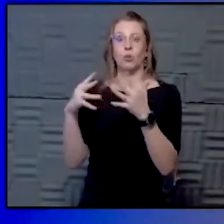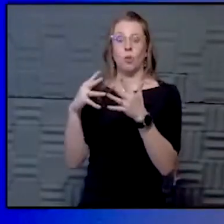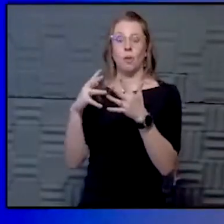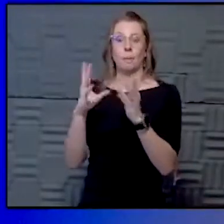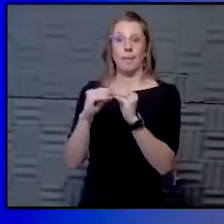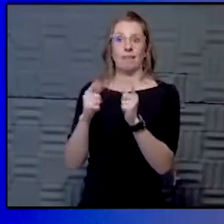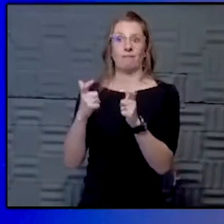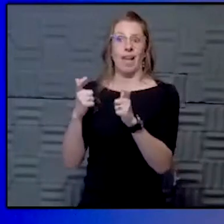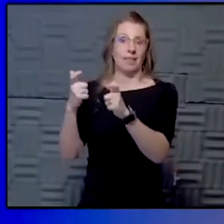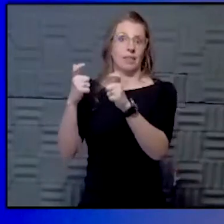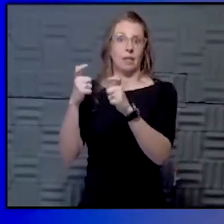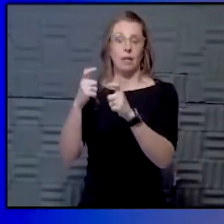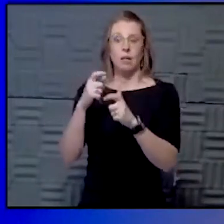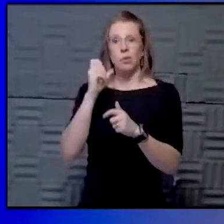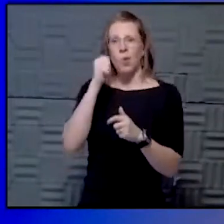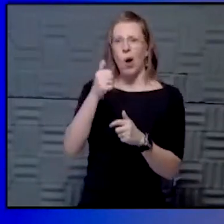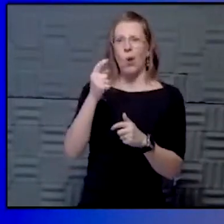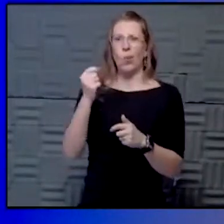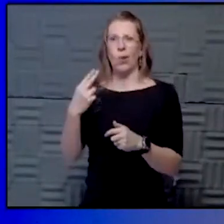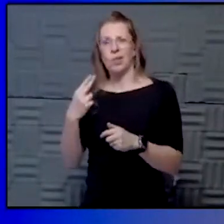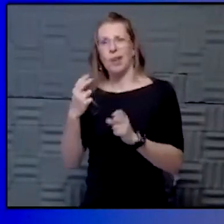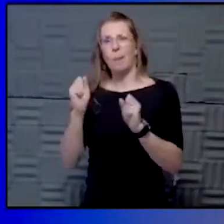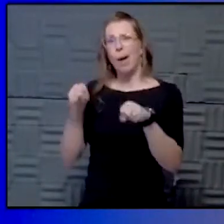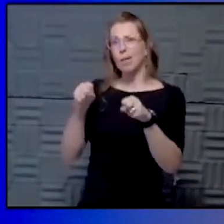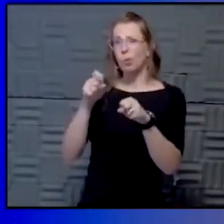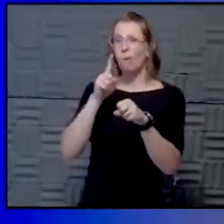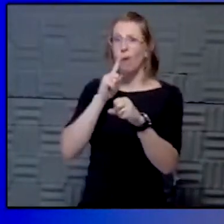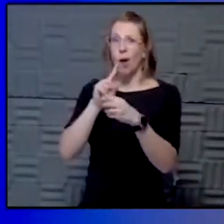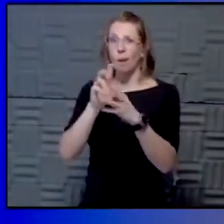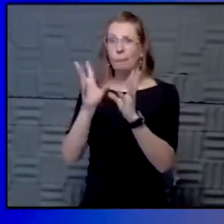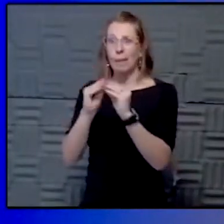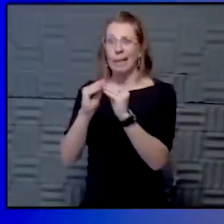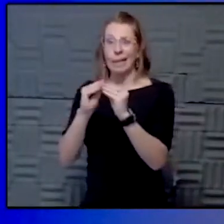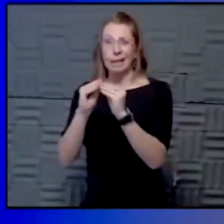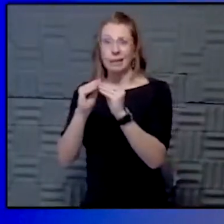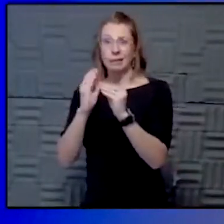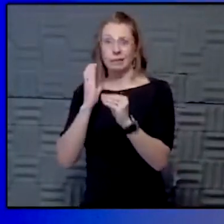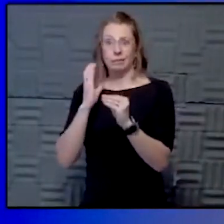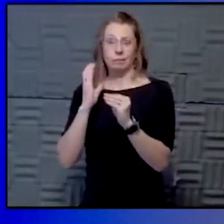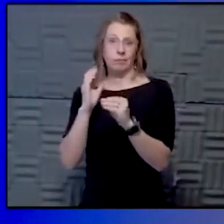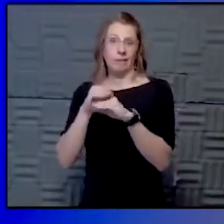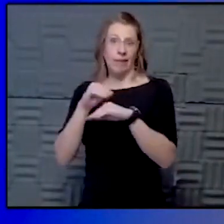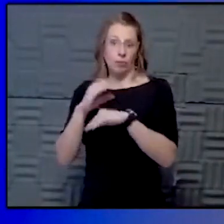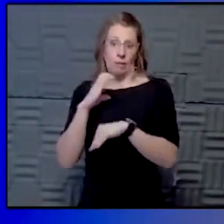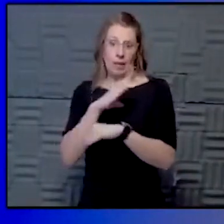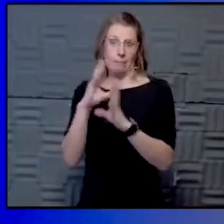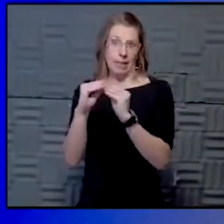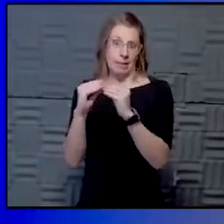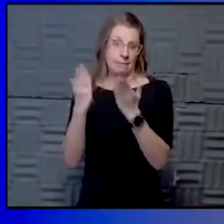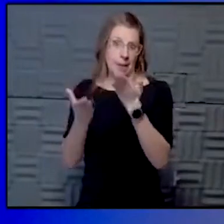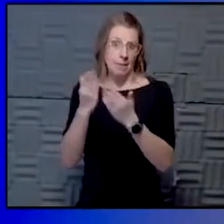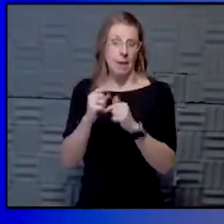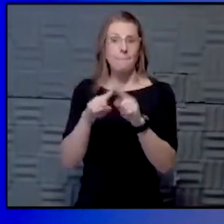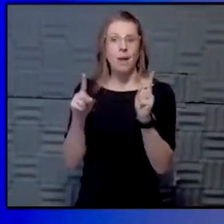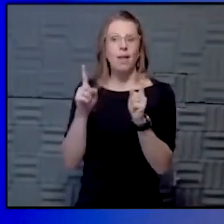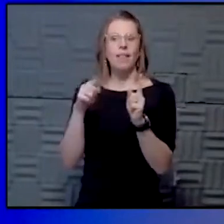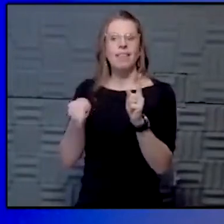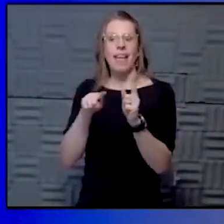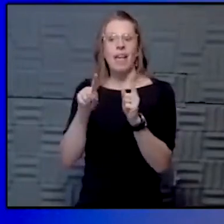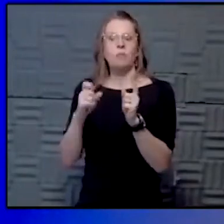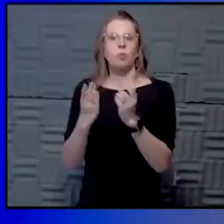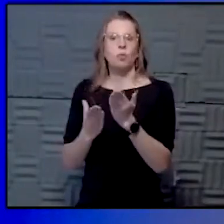expect maybe tomorrow or Thursday even is a possibility, but who knows? But yes, then they have to make their